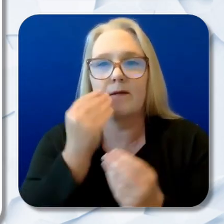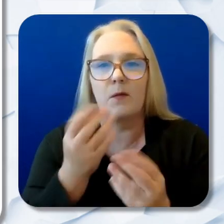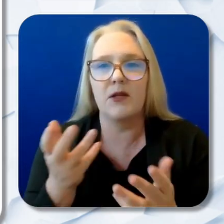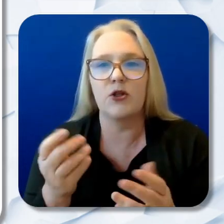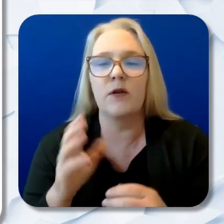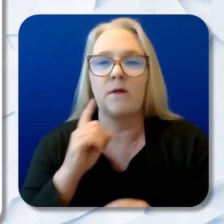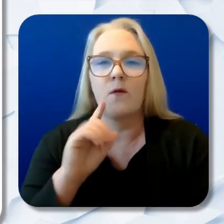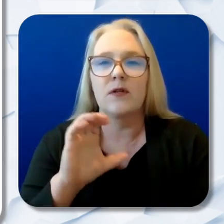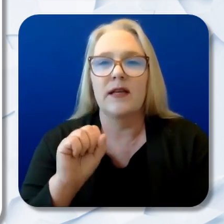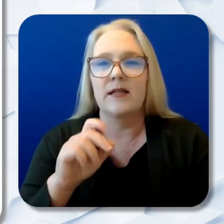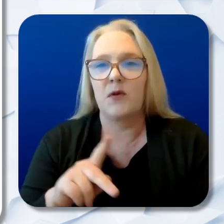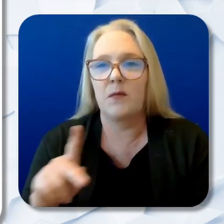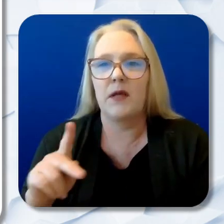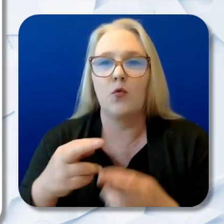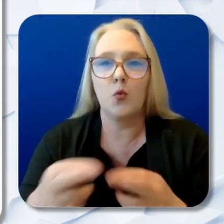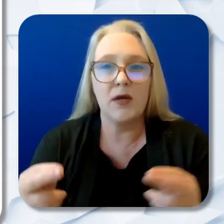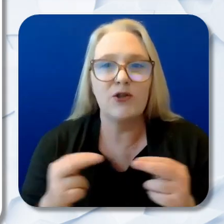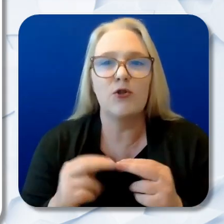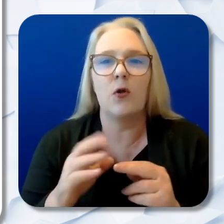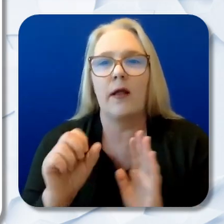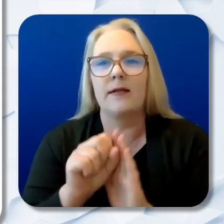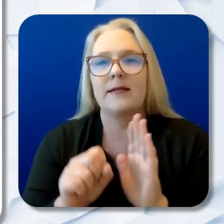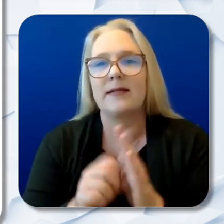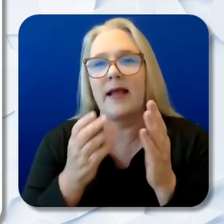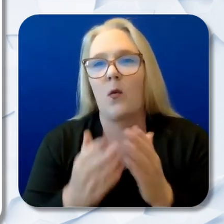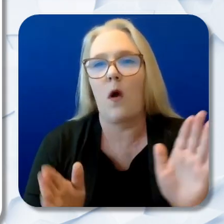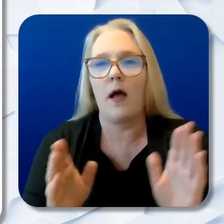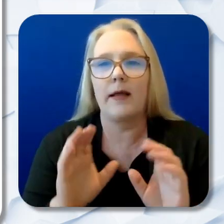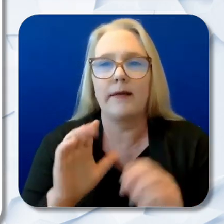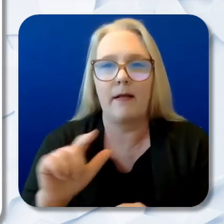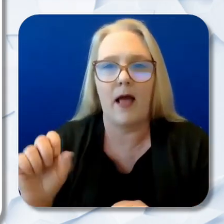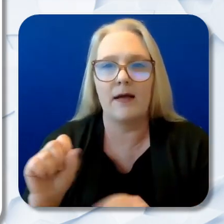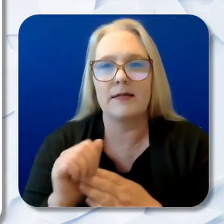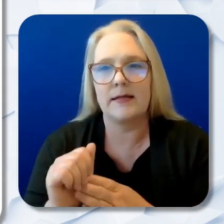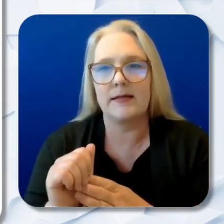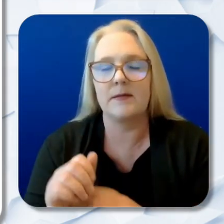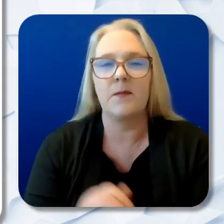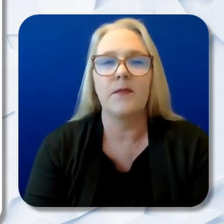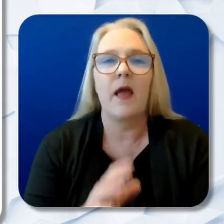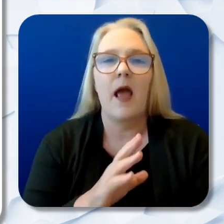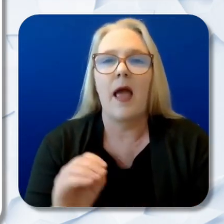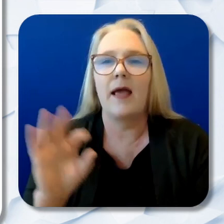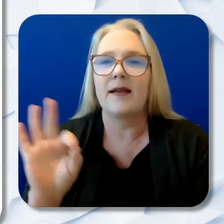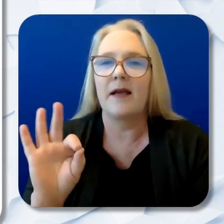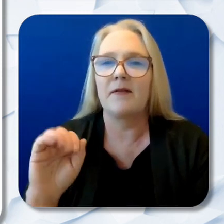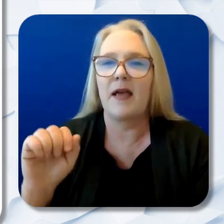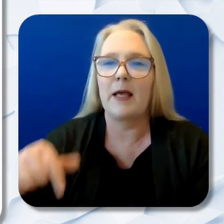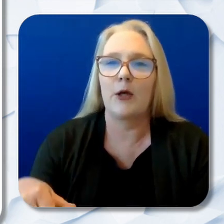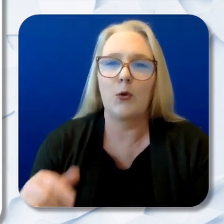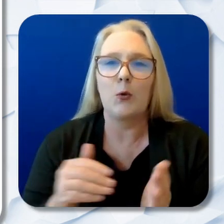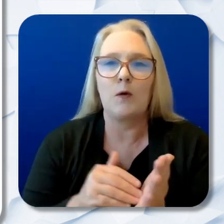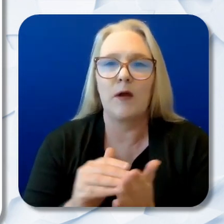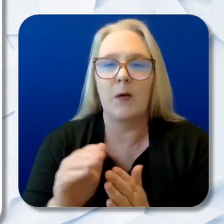for CSPP regional and statewide class leads, along with some frequently asked